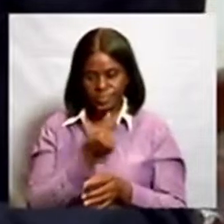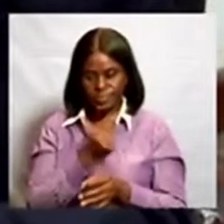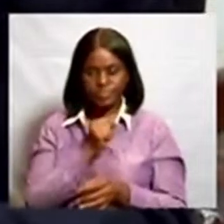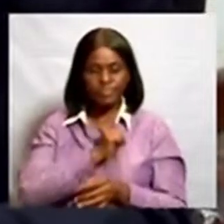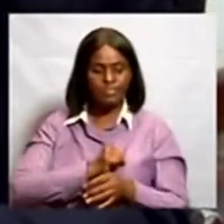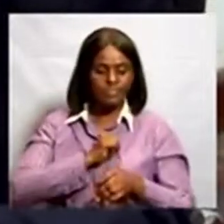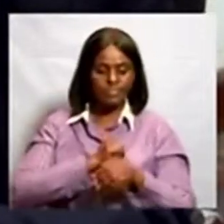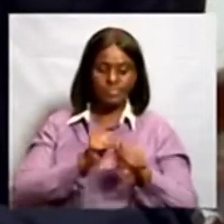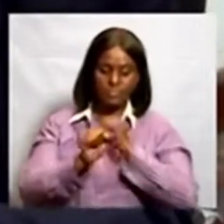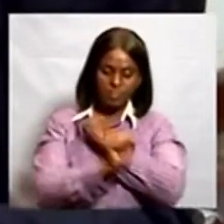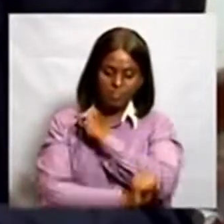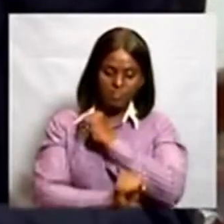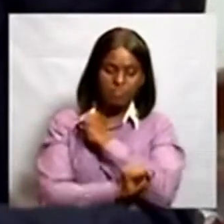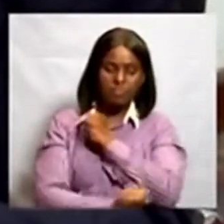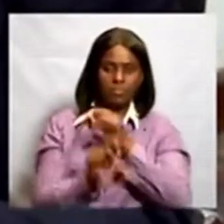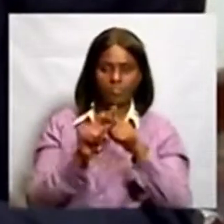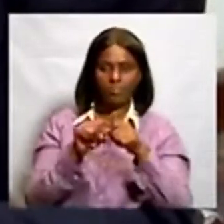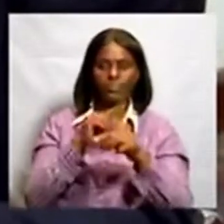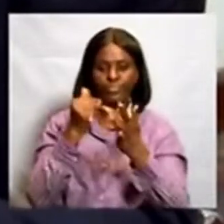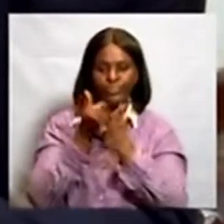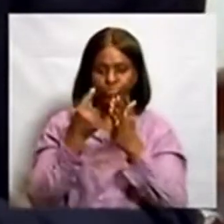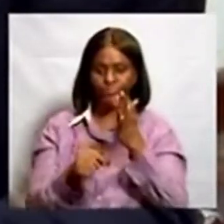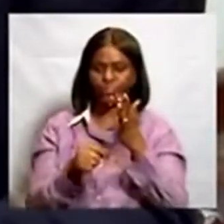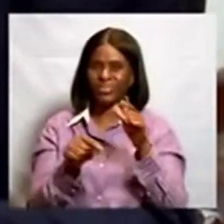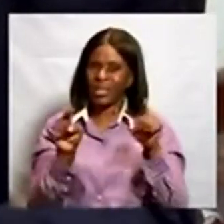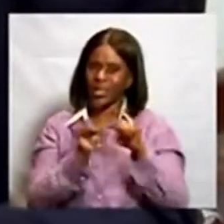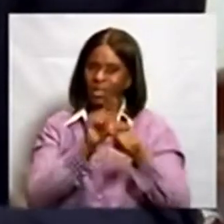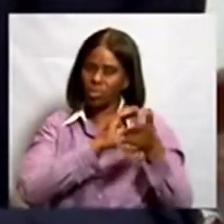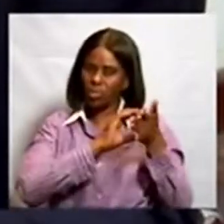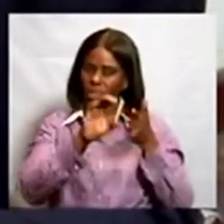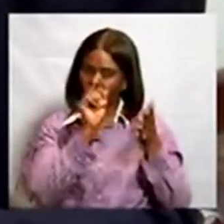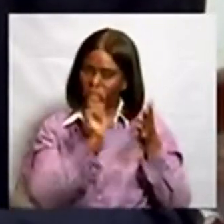state organs, but rather the clause should be